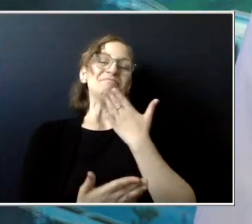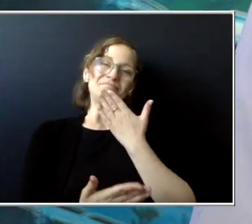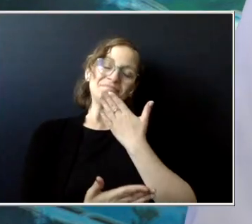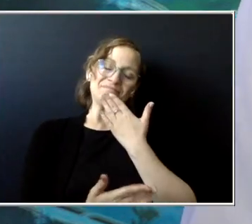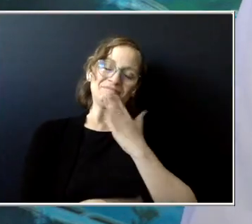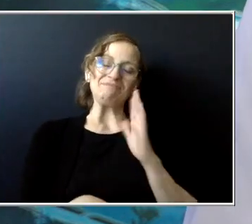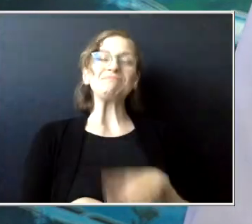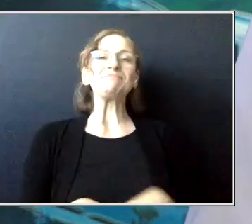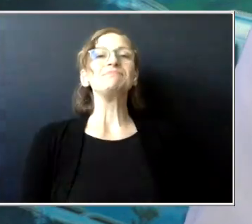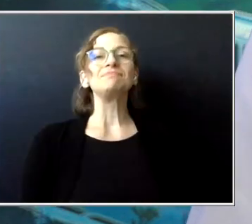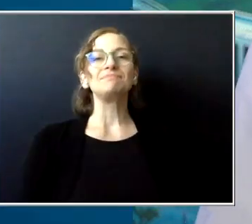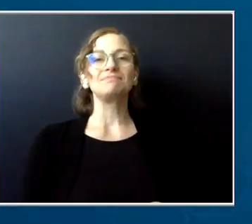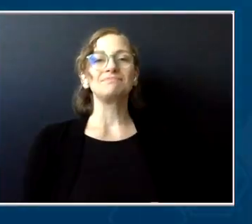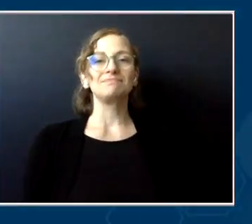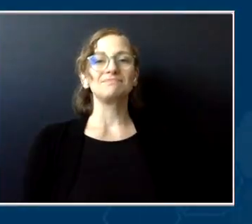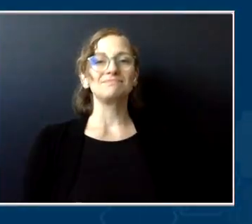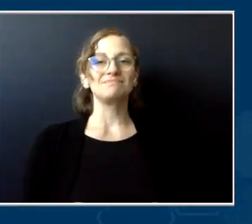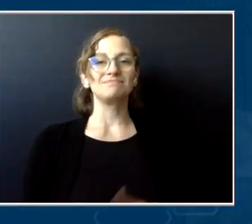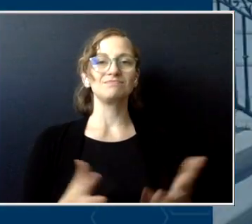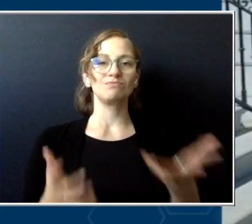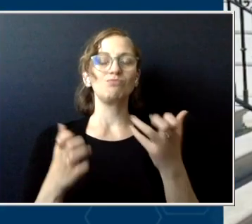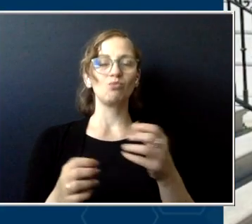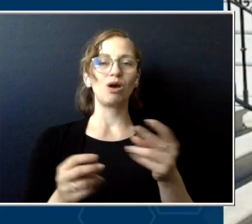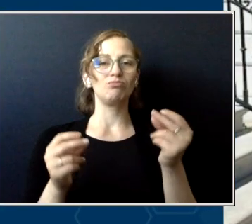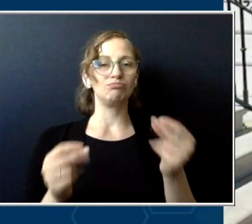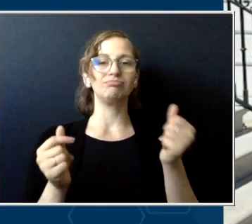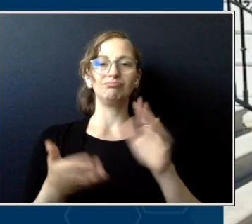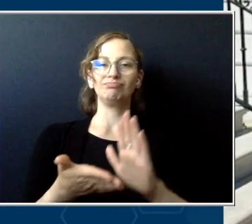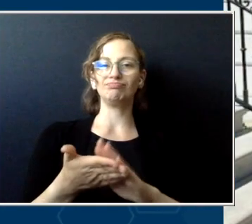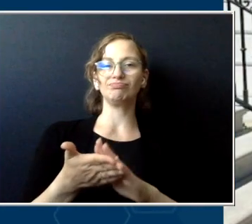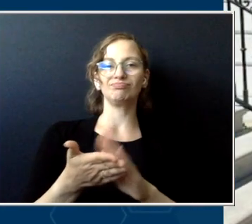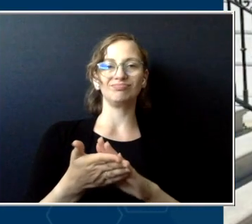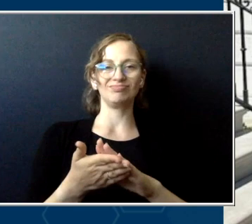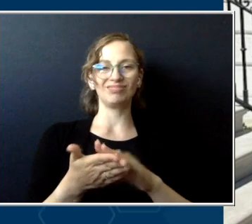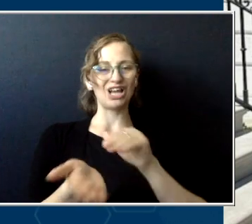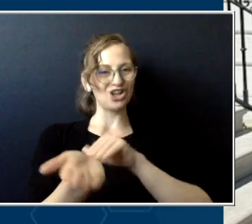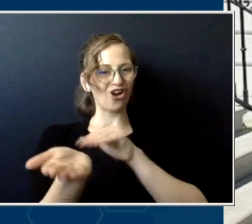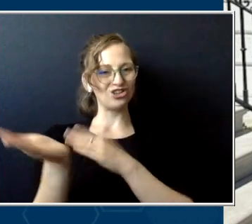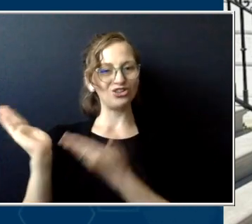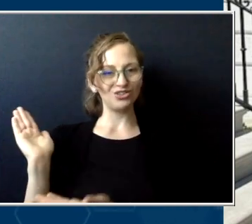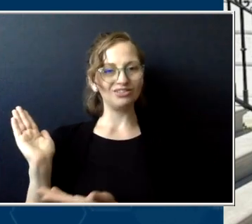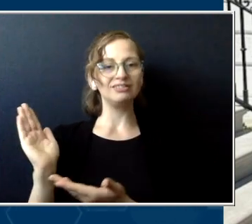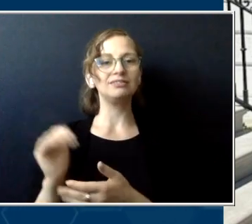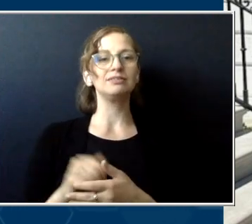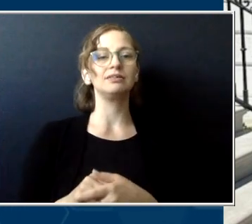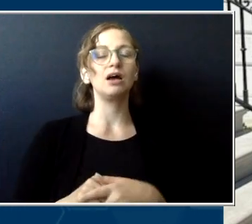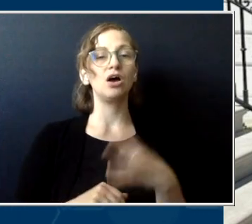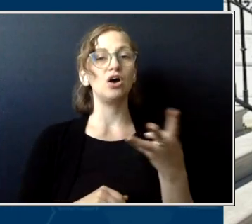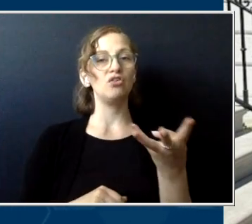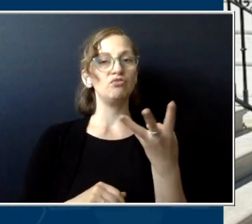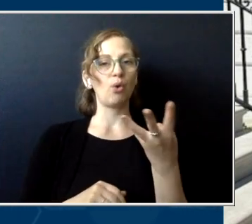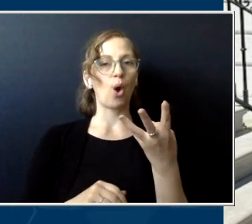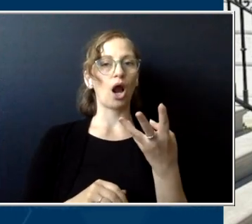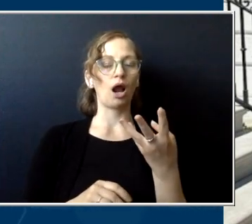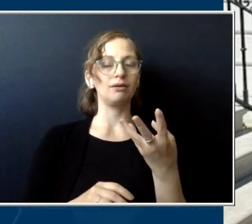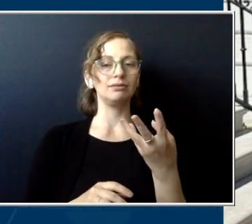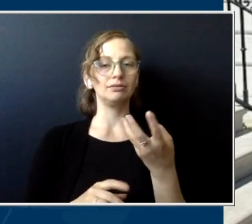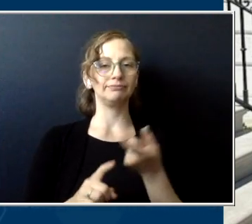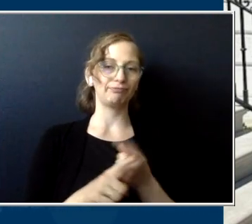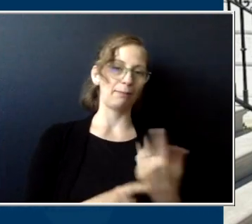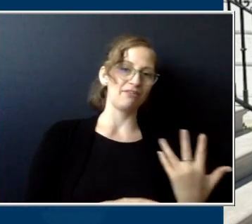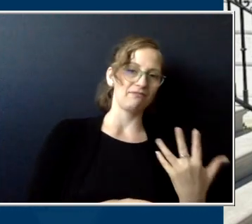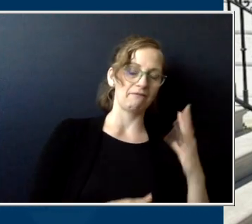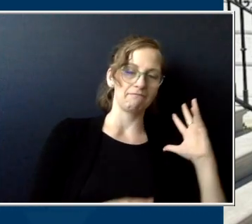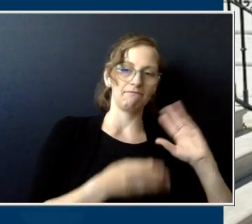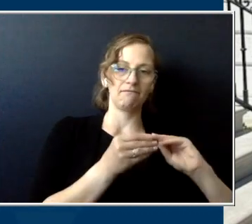show you, give a quick shout out to the doctors in this photo. These are 4 out of the 5 health system sports medicine